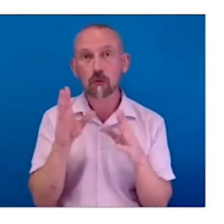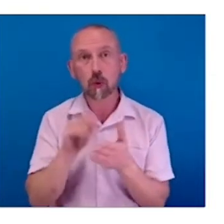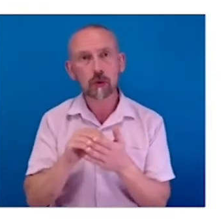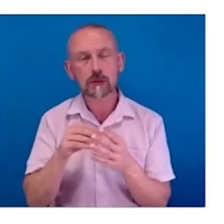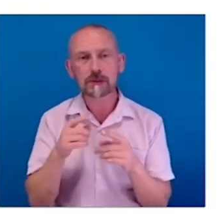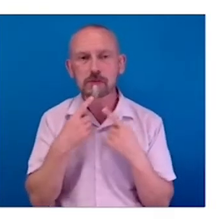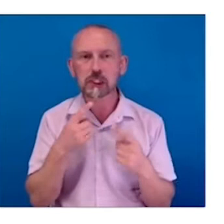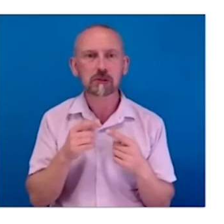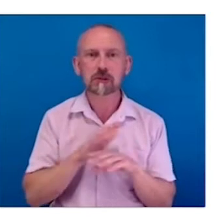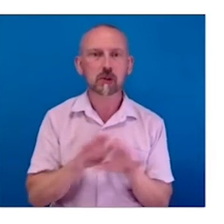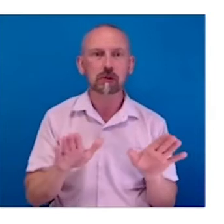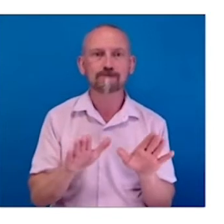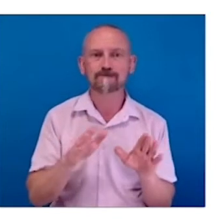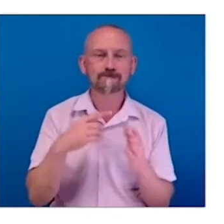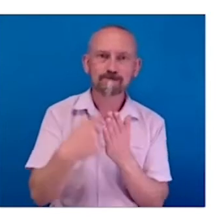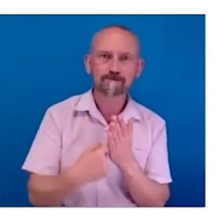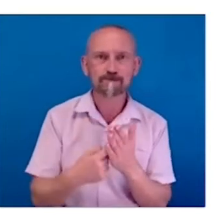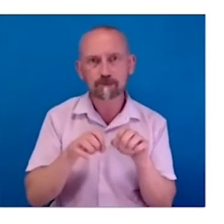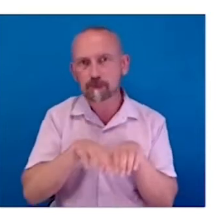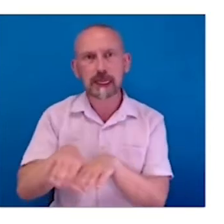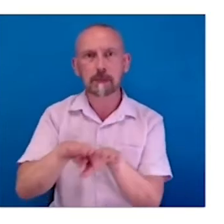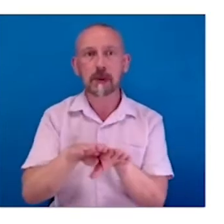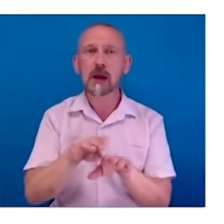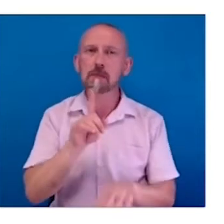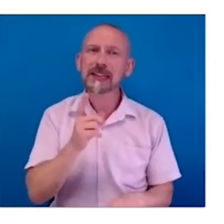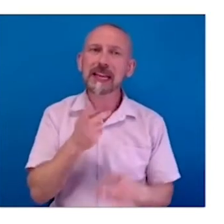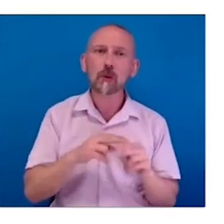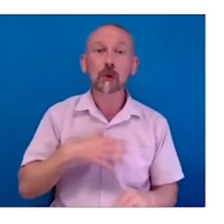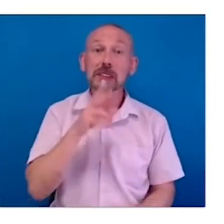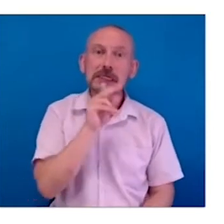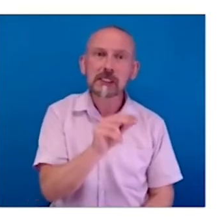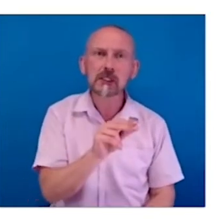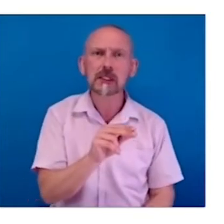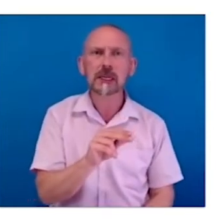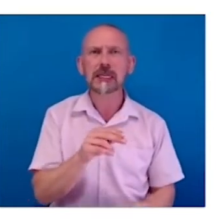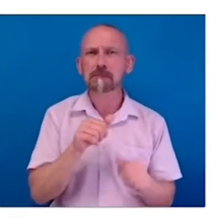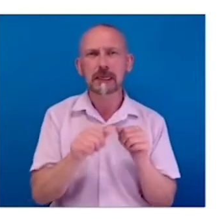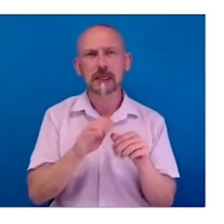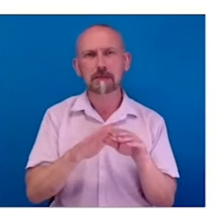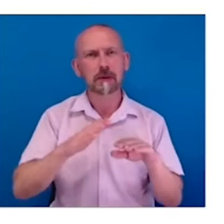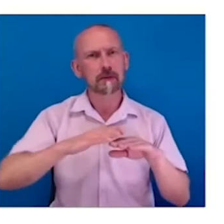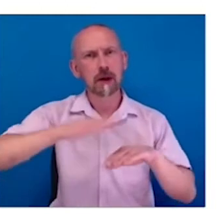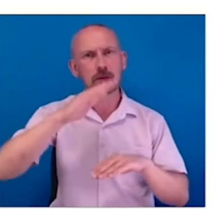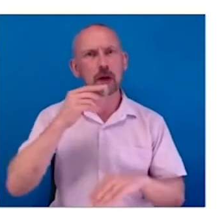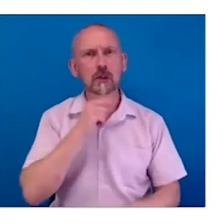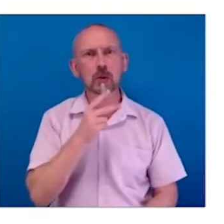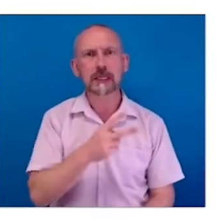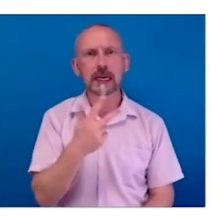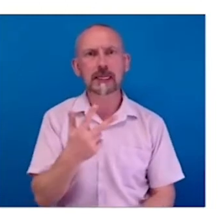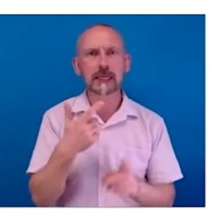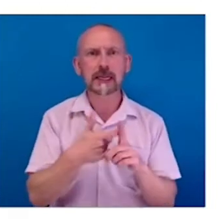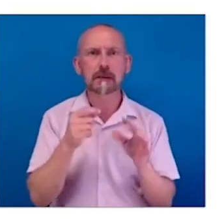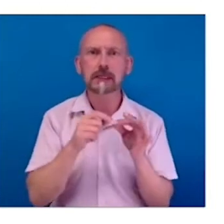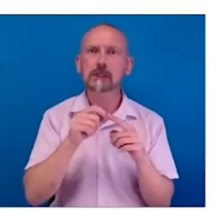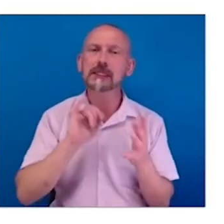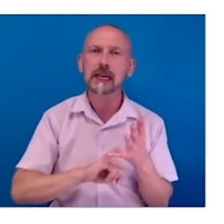bit rate no lower than 128 kbps. Otherwise, it may be more difficult or impossible